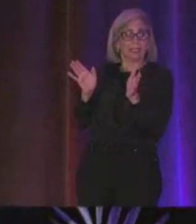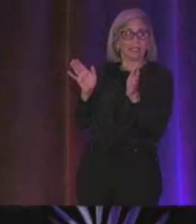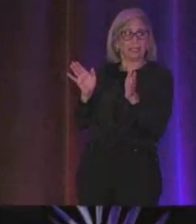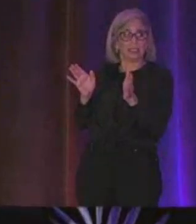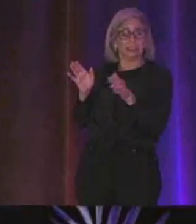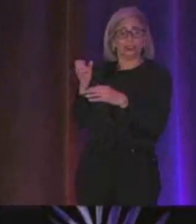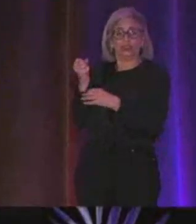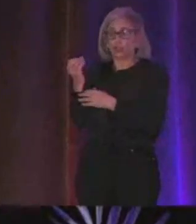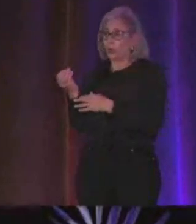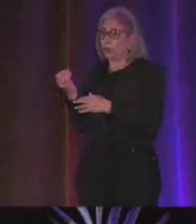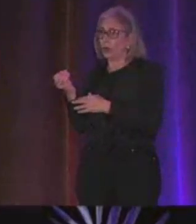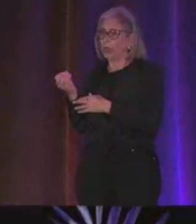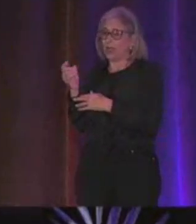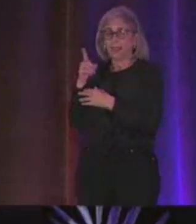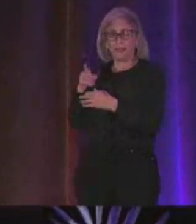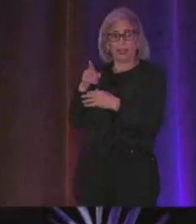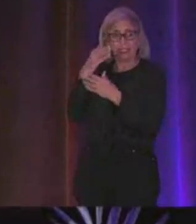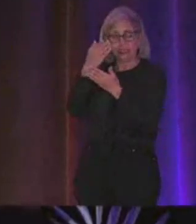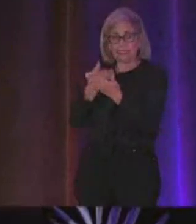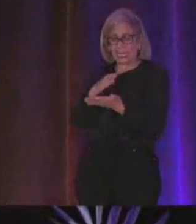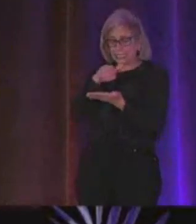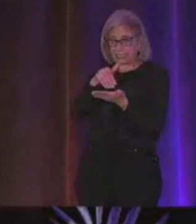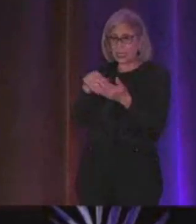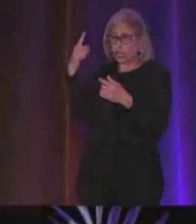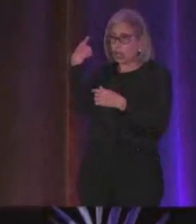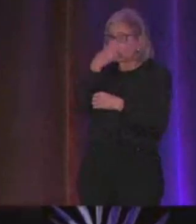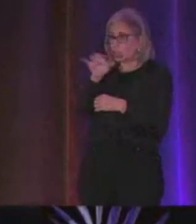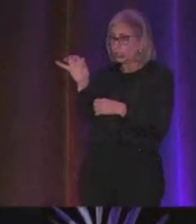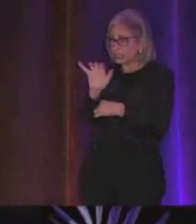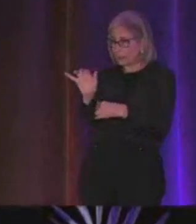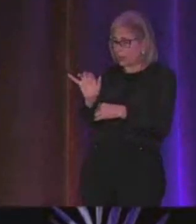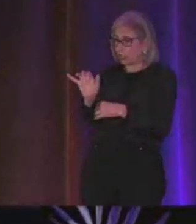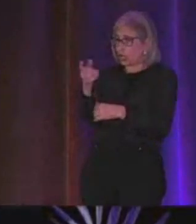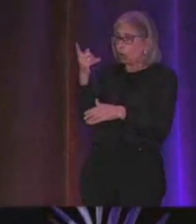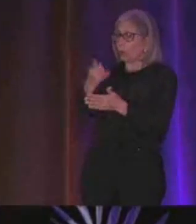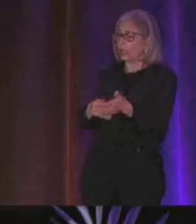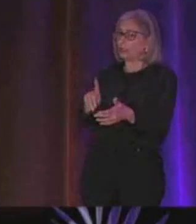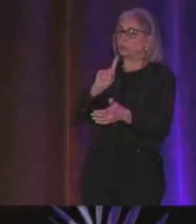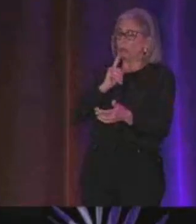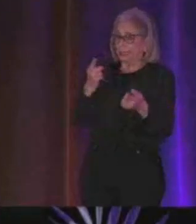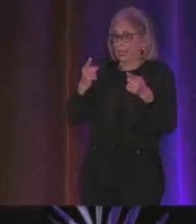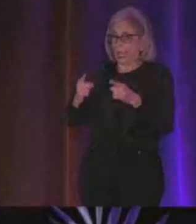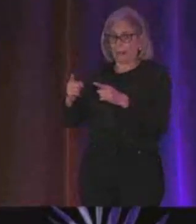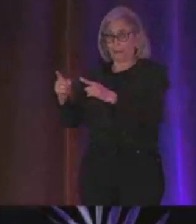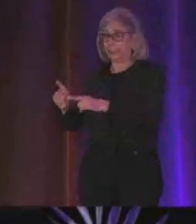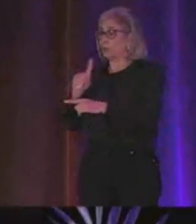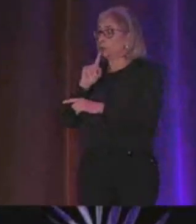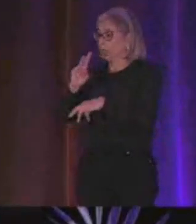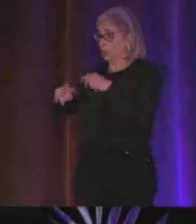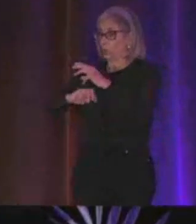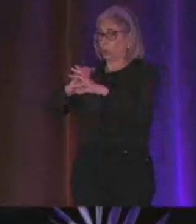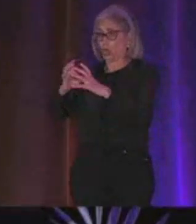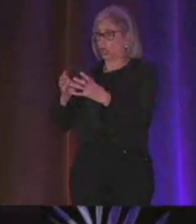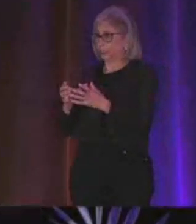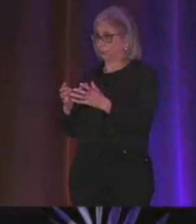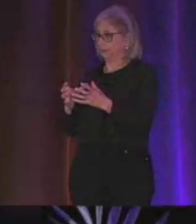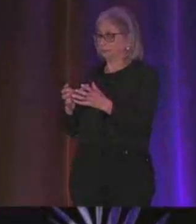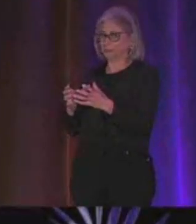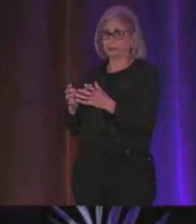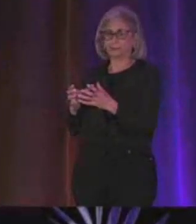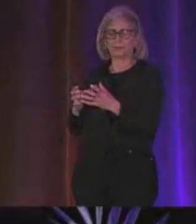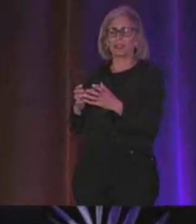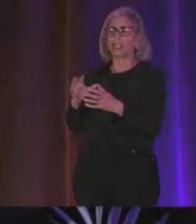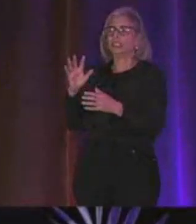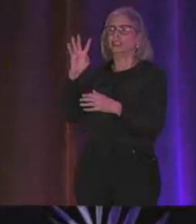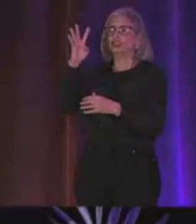synthesize data set which looks very much similar to what it actually exists, like in the real world. So generative